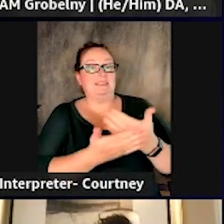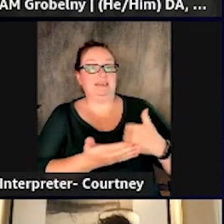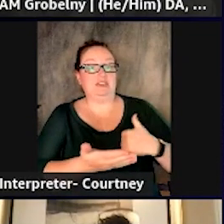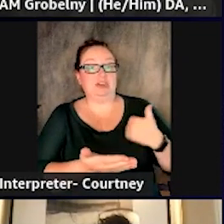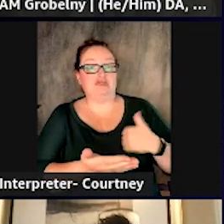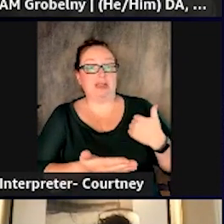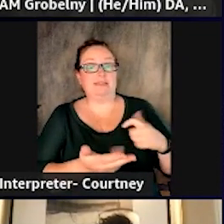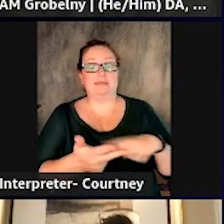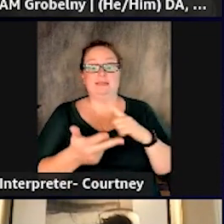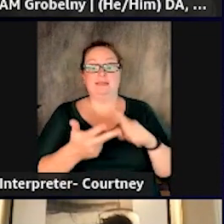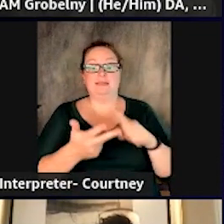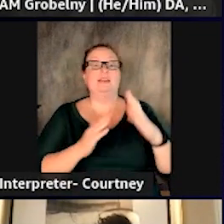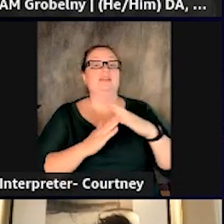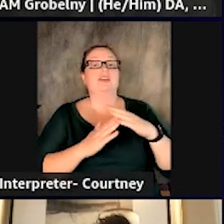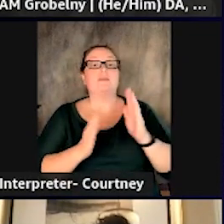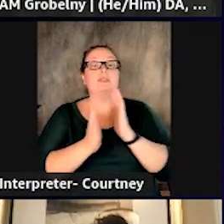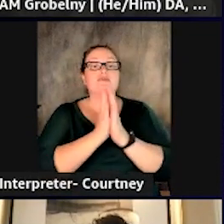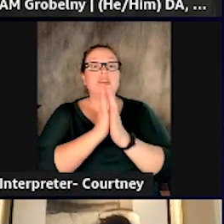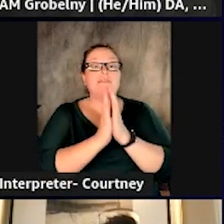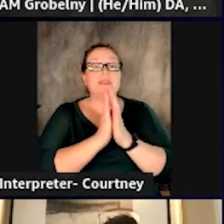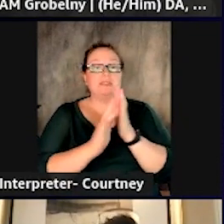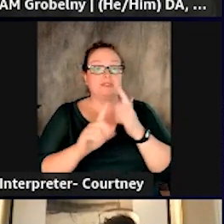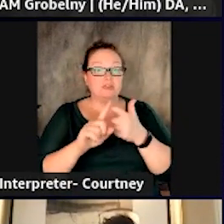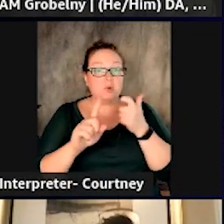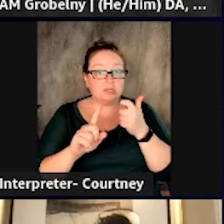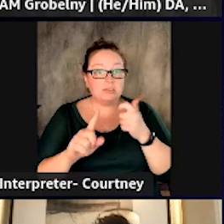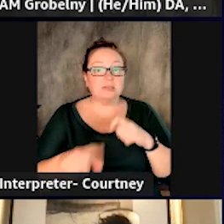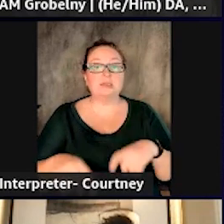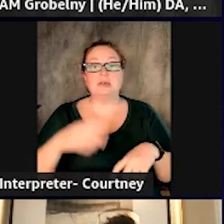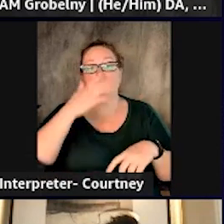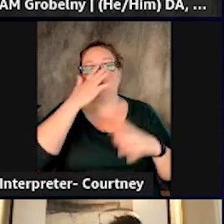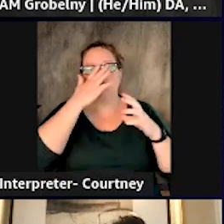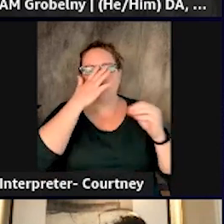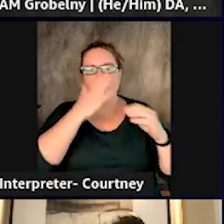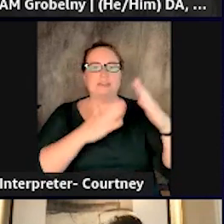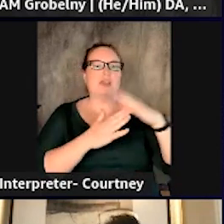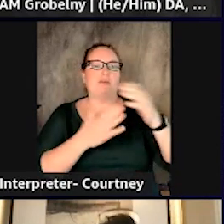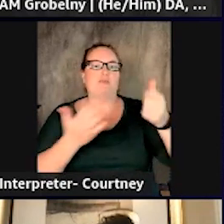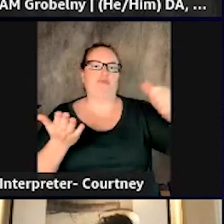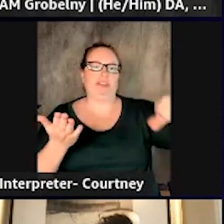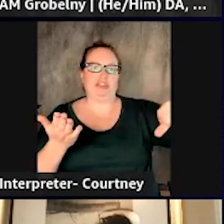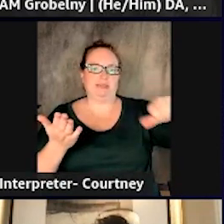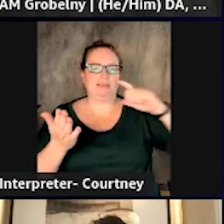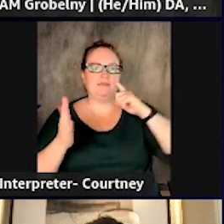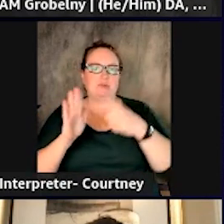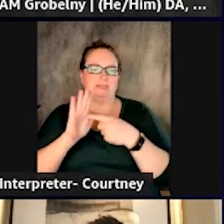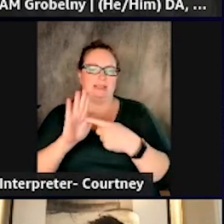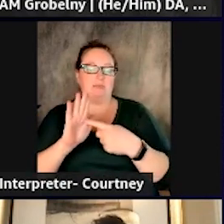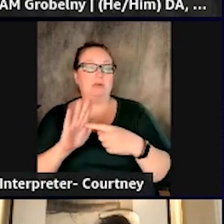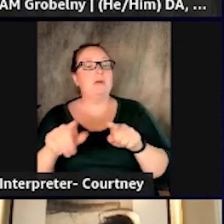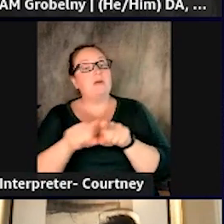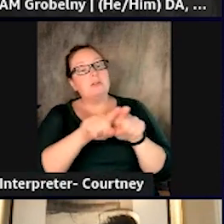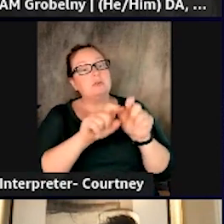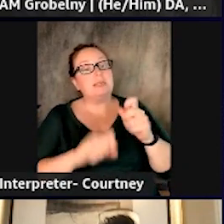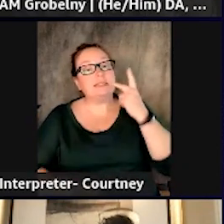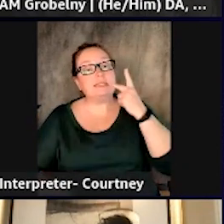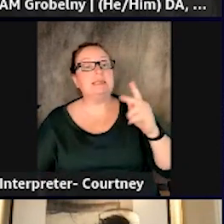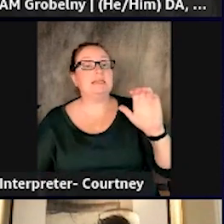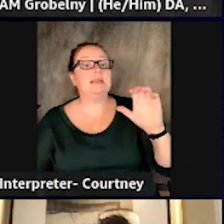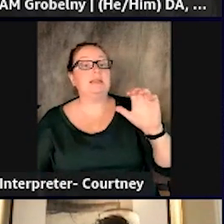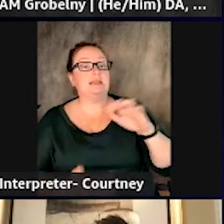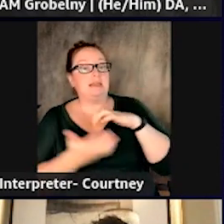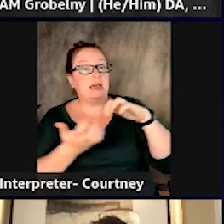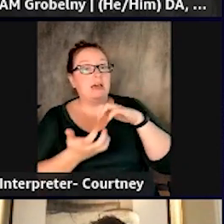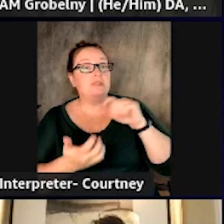traffic source by address and action, and top rejects, for example. I can also see CloudTrail events